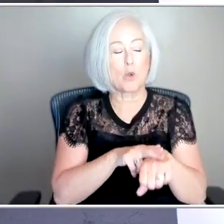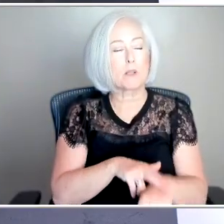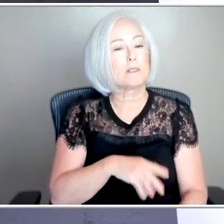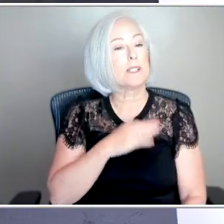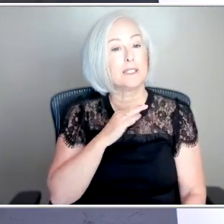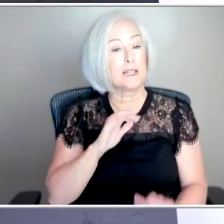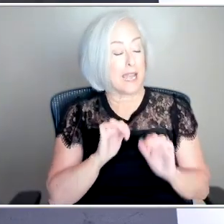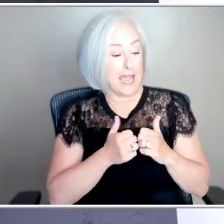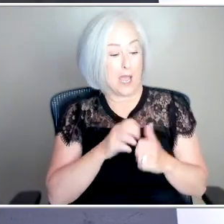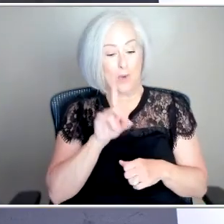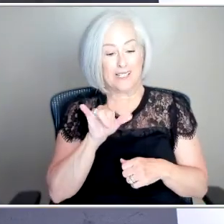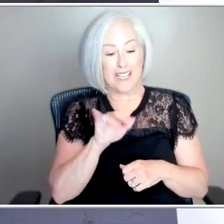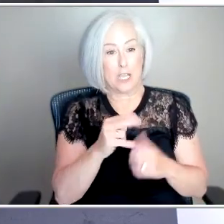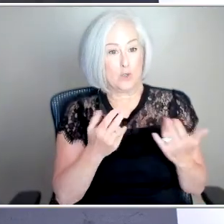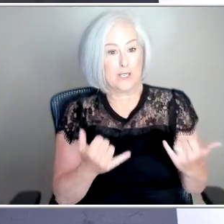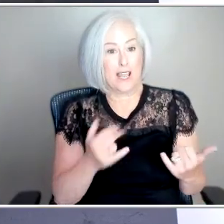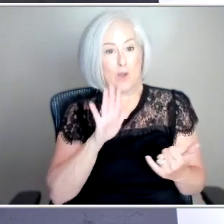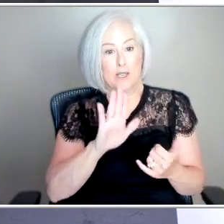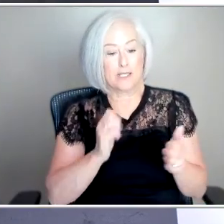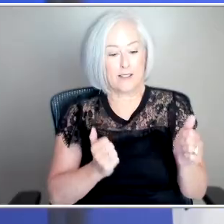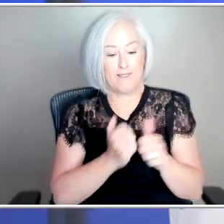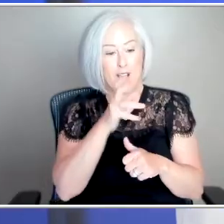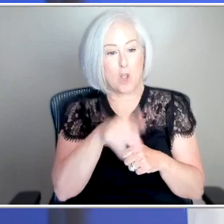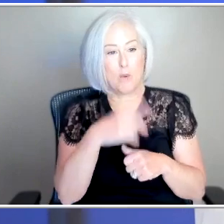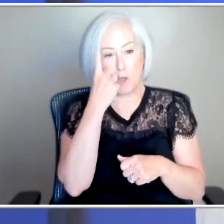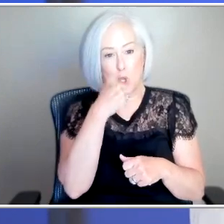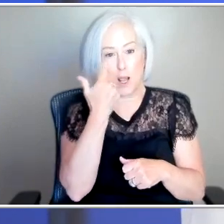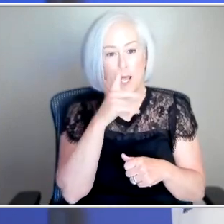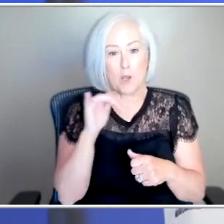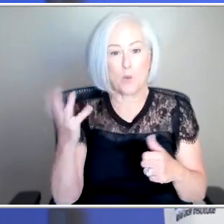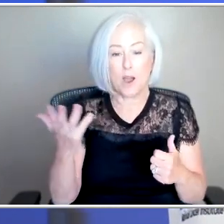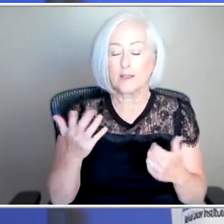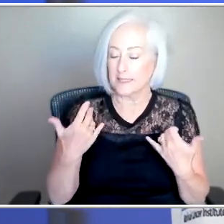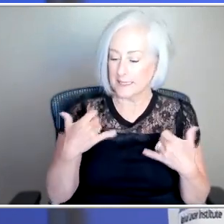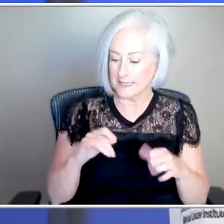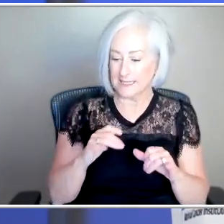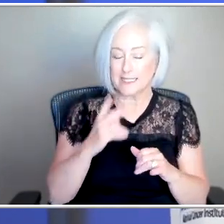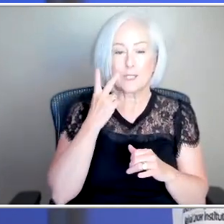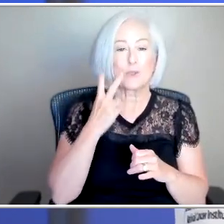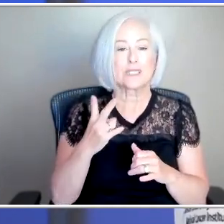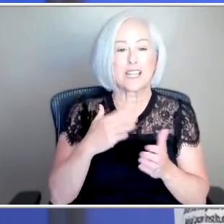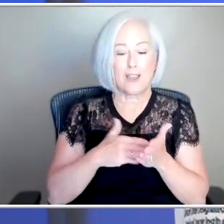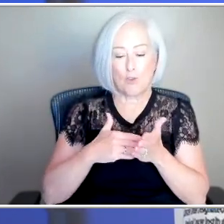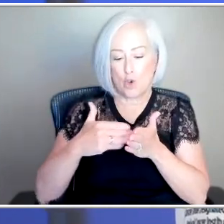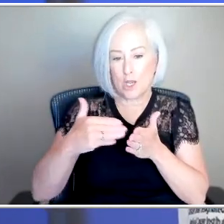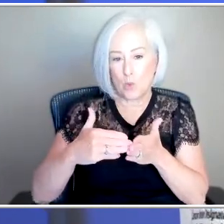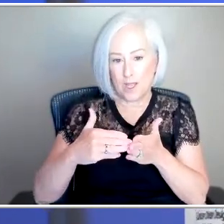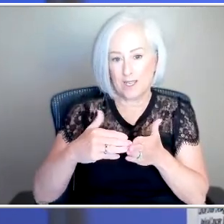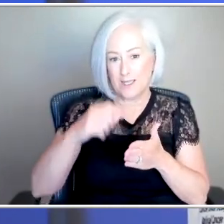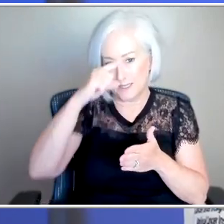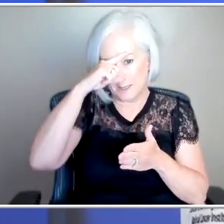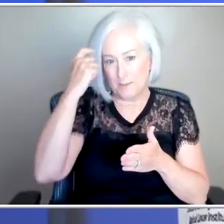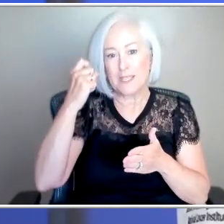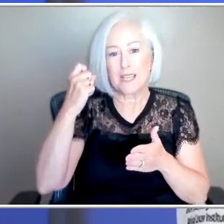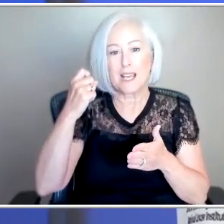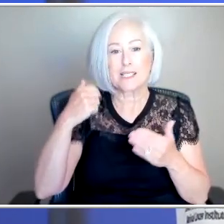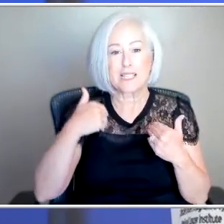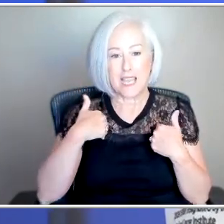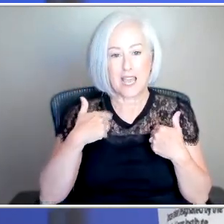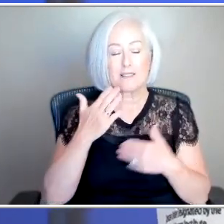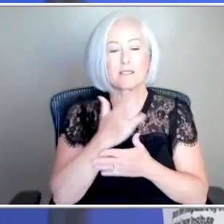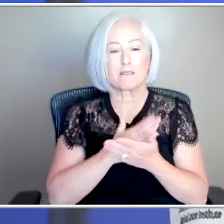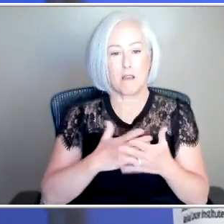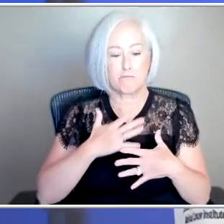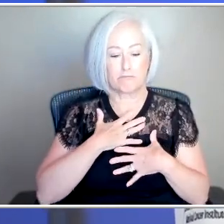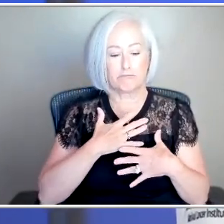does the follow-up look like? So we still see him frequently because he's, as I mentioned, he keeps getting some respiratory infection, upper respiratory. But